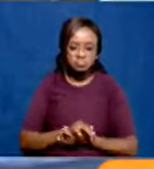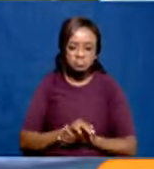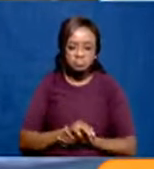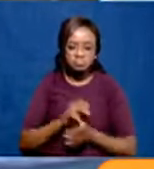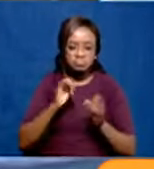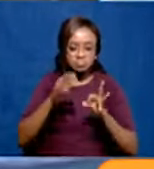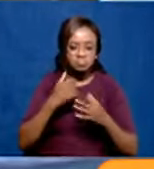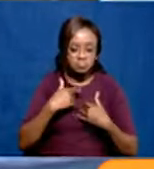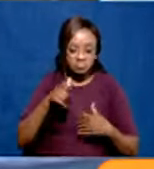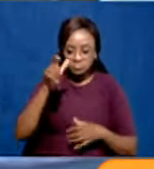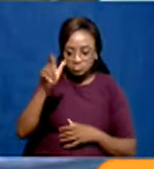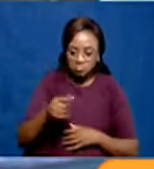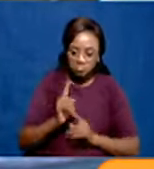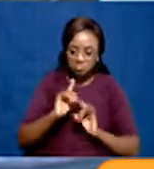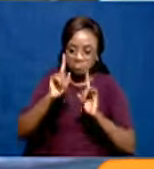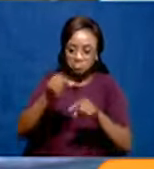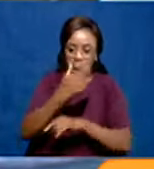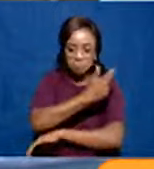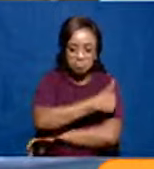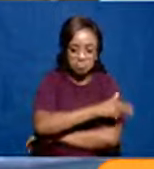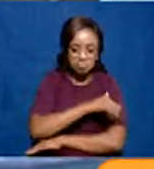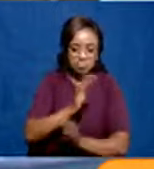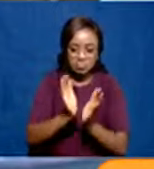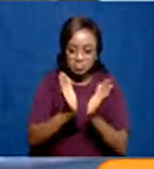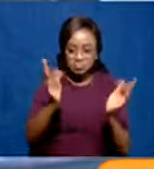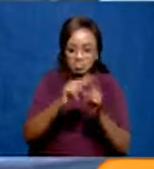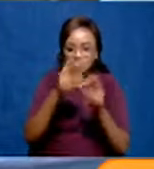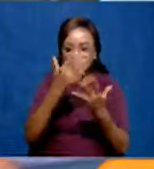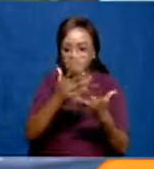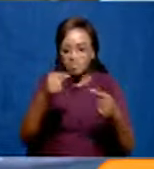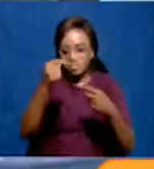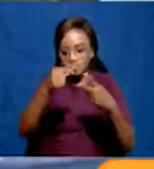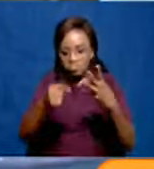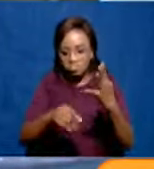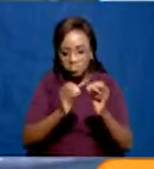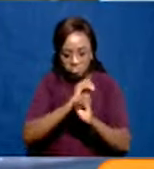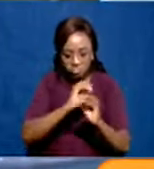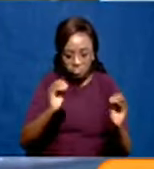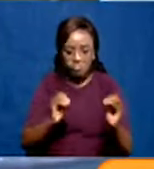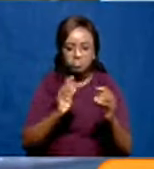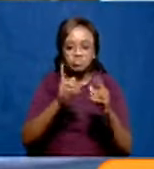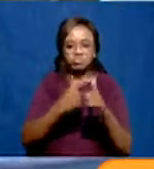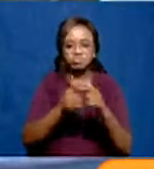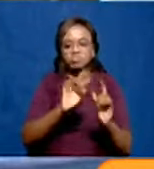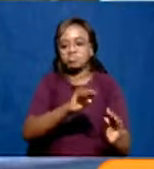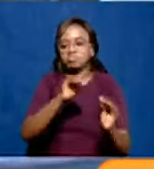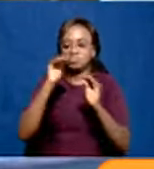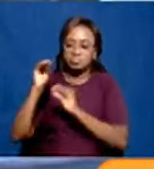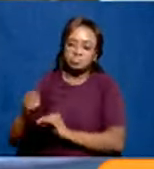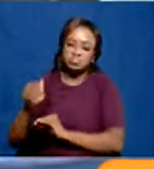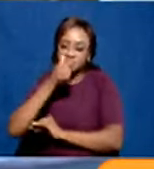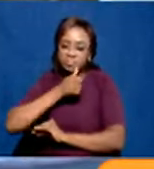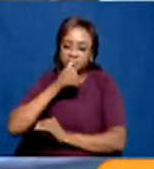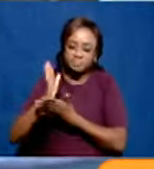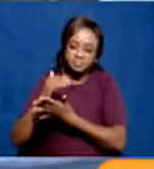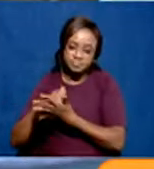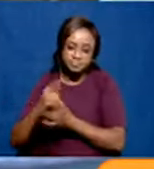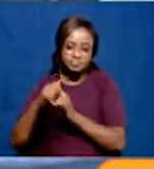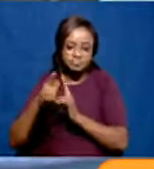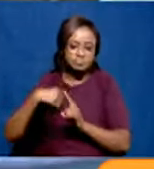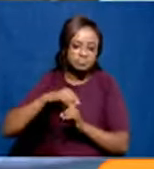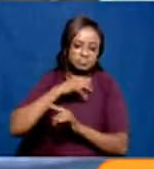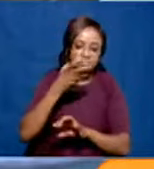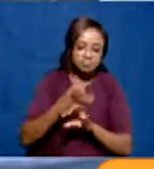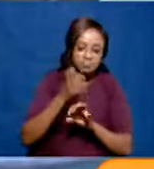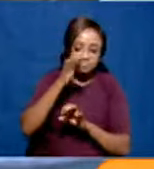you have somebody going to a public facility and there are no supplies and so on, the tendency is they'll run to the private sector. And it'll be very unfortunate for us to get